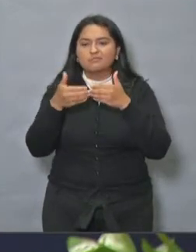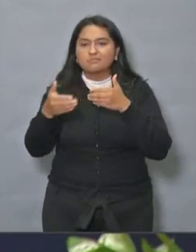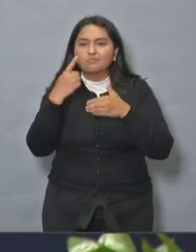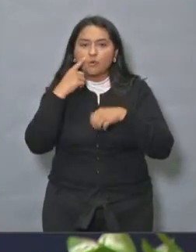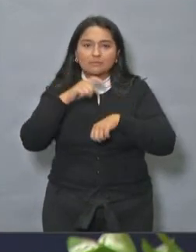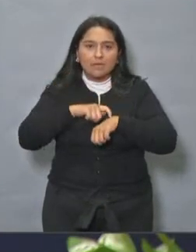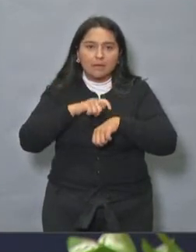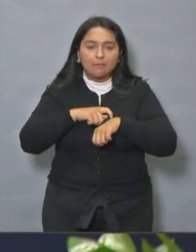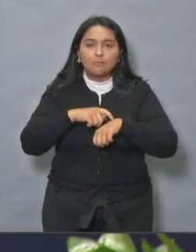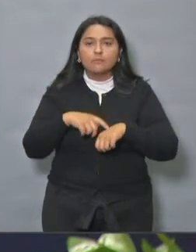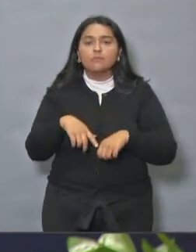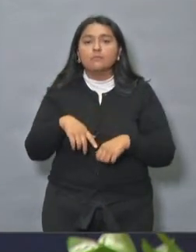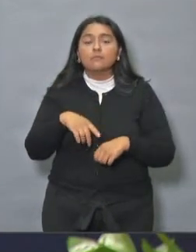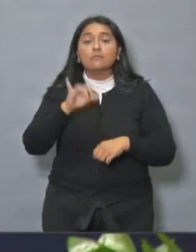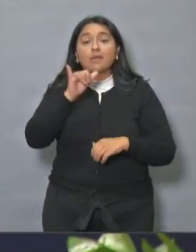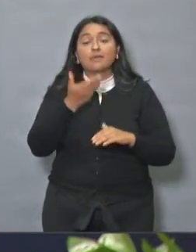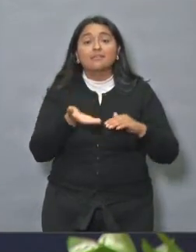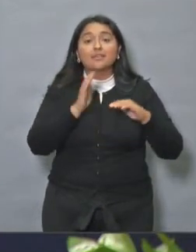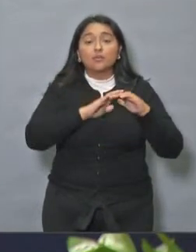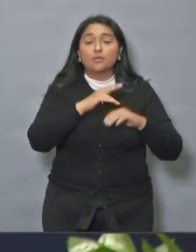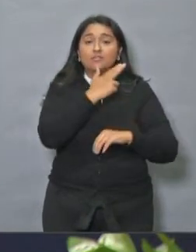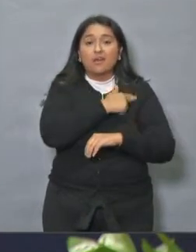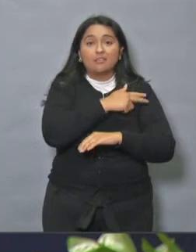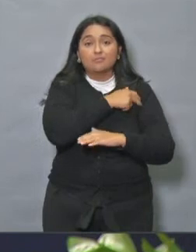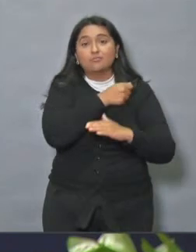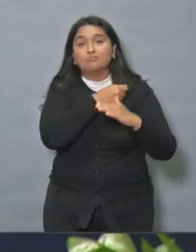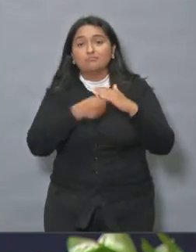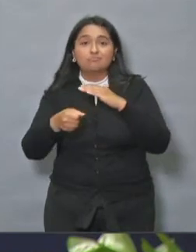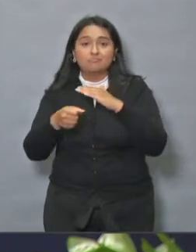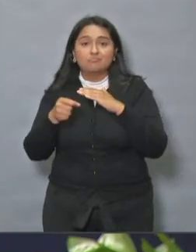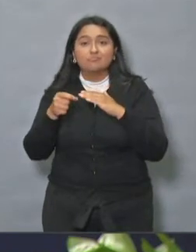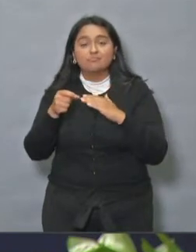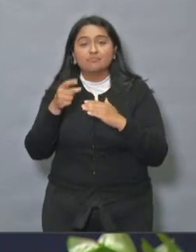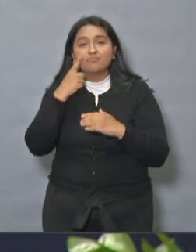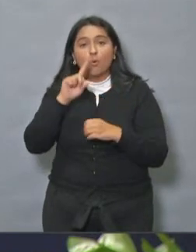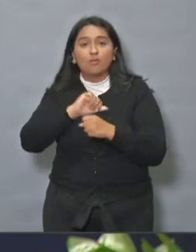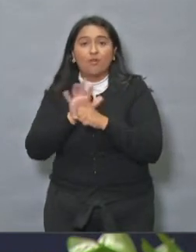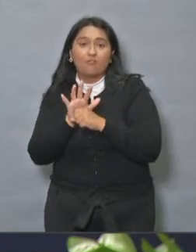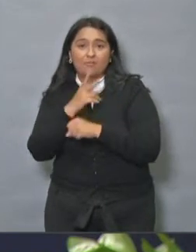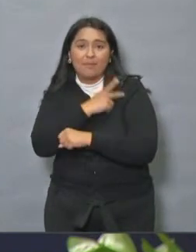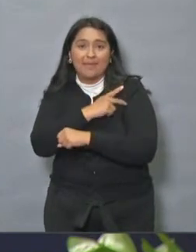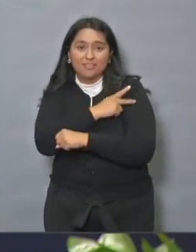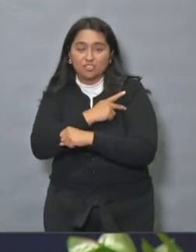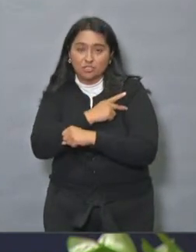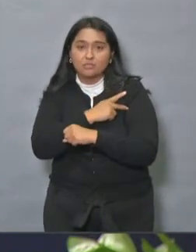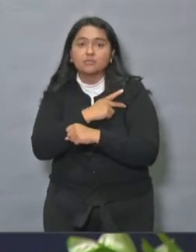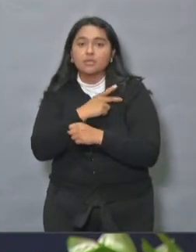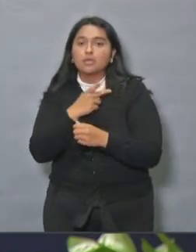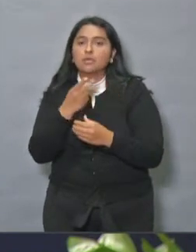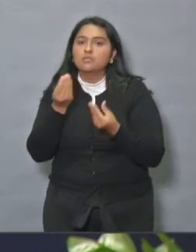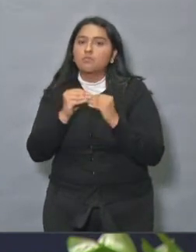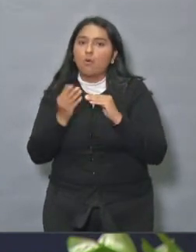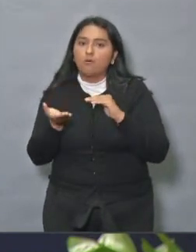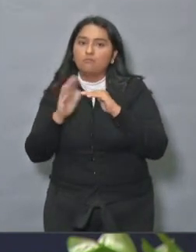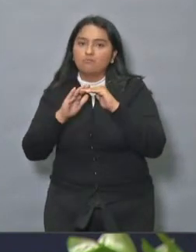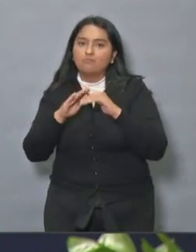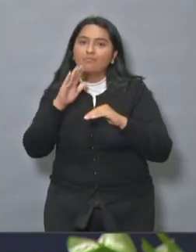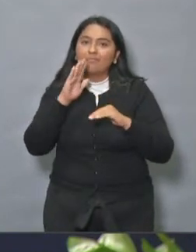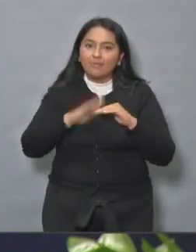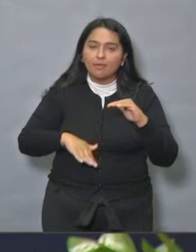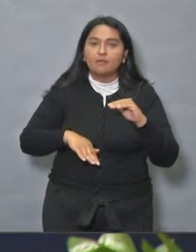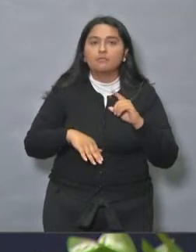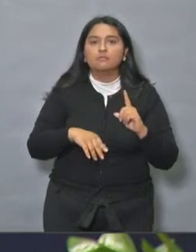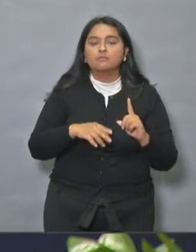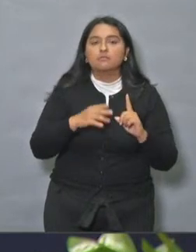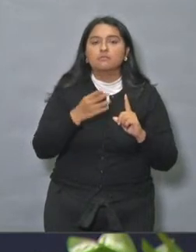in hospitalization among COVID-19 patients is different than the upward tick in cases that was reported by Dr.